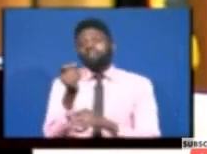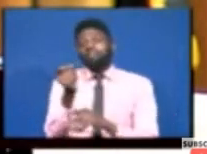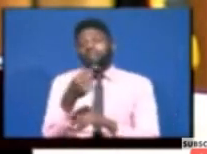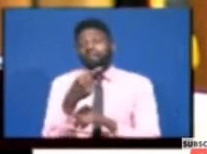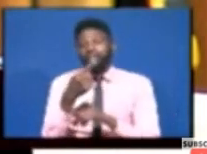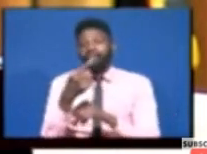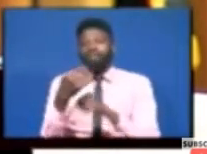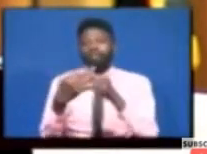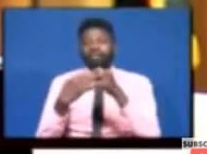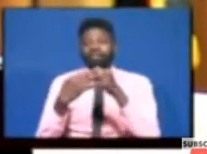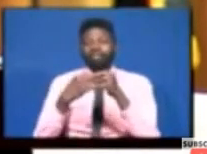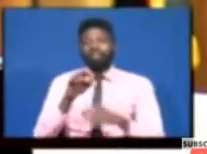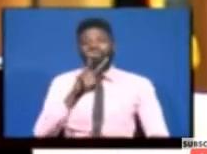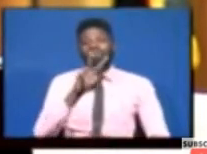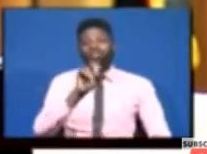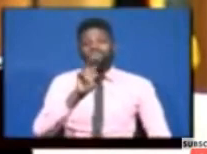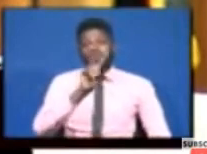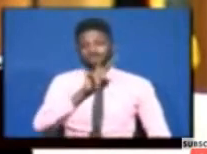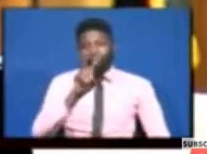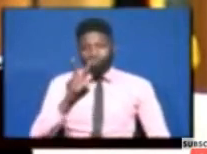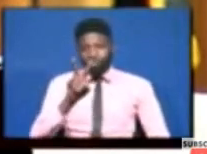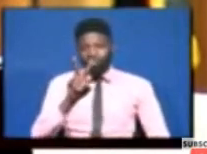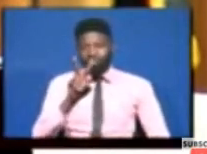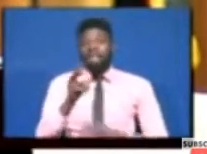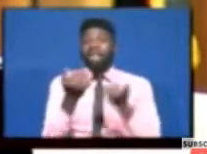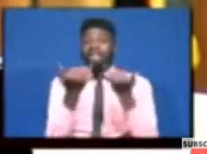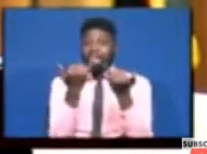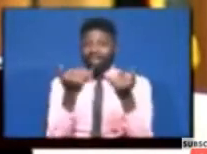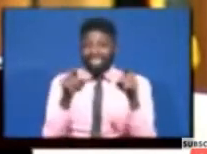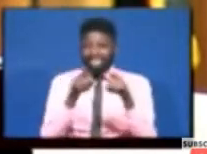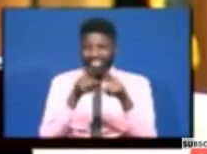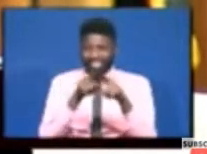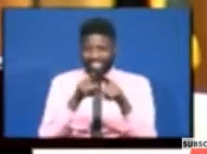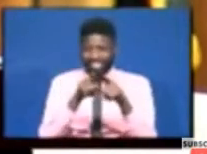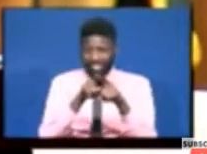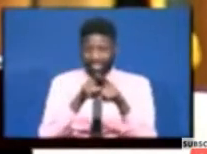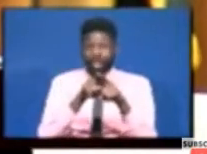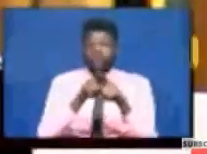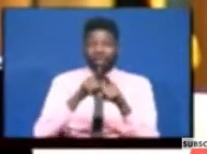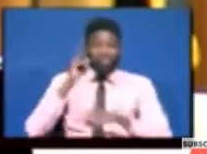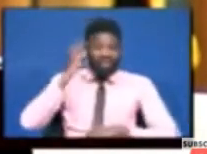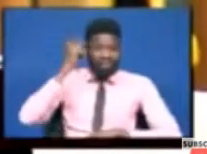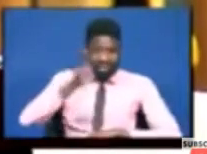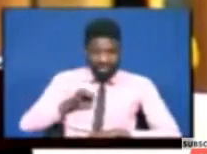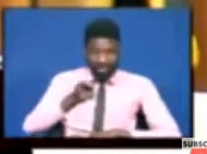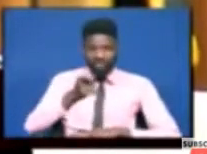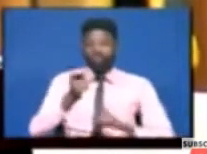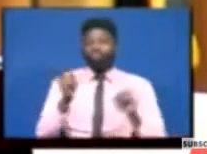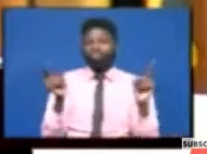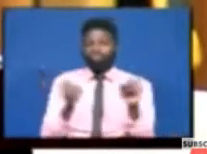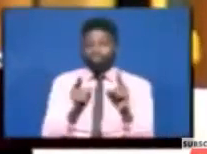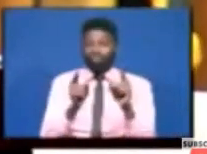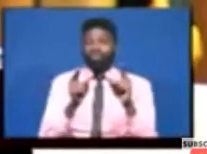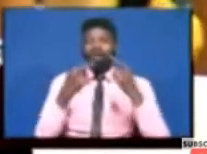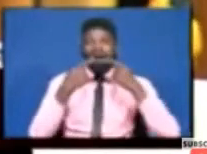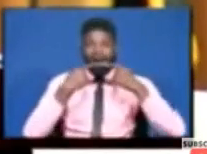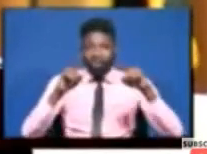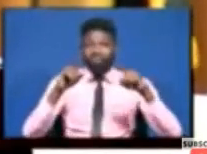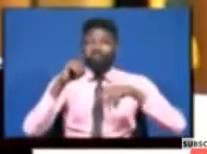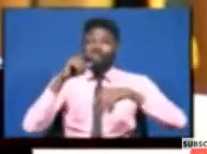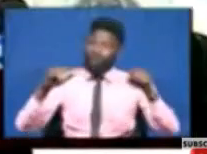2022. This is an abridged version of the judgment. The full judgment will be delivered after